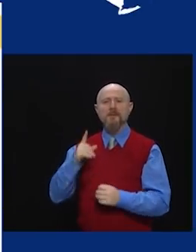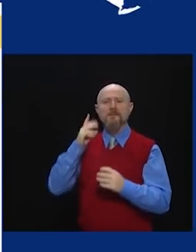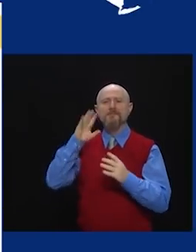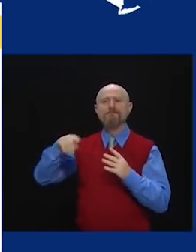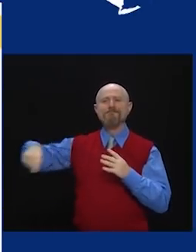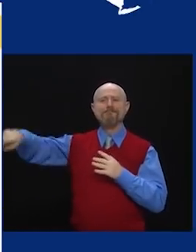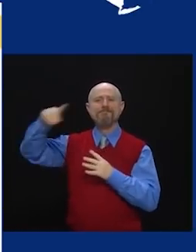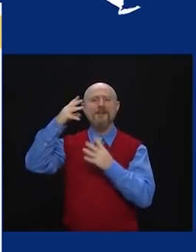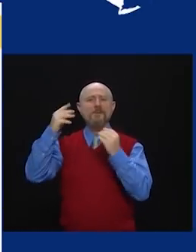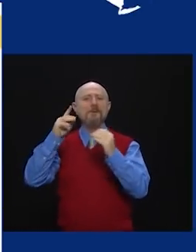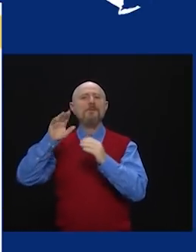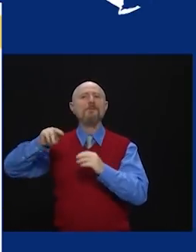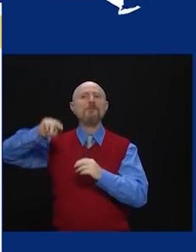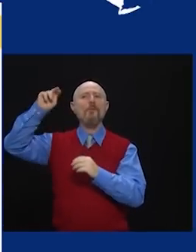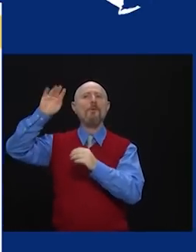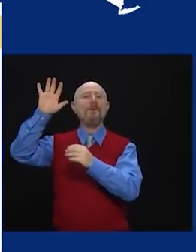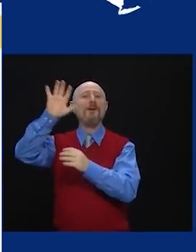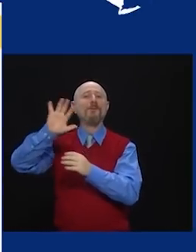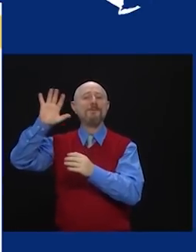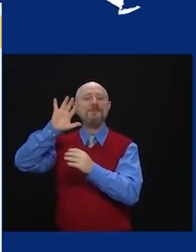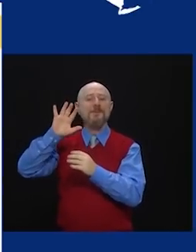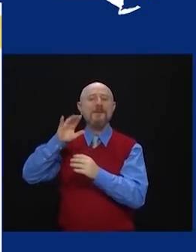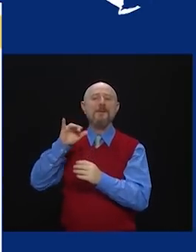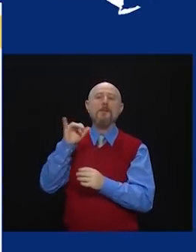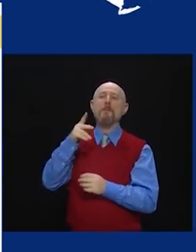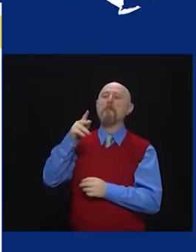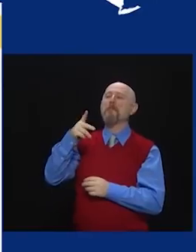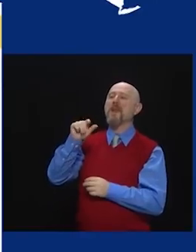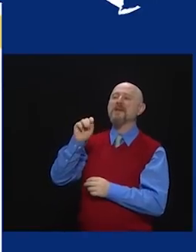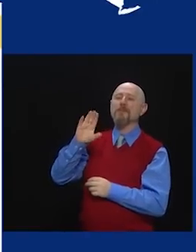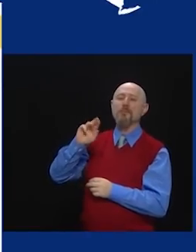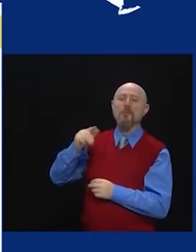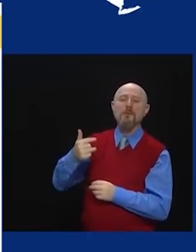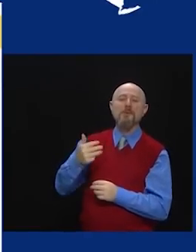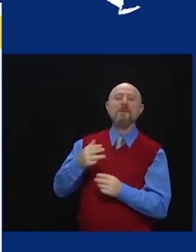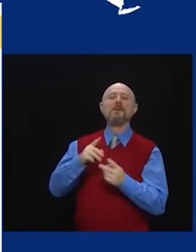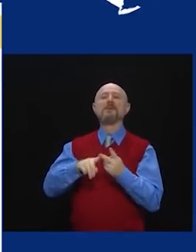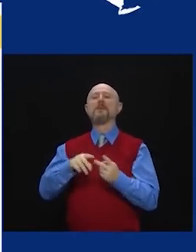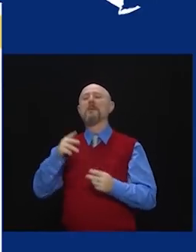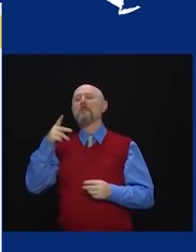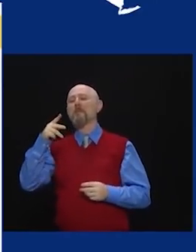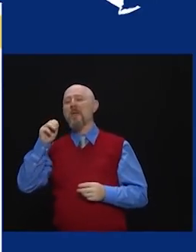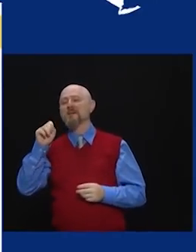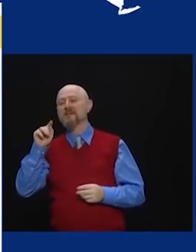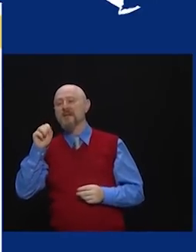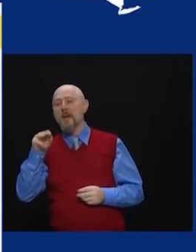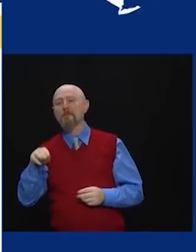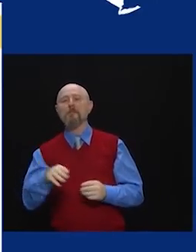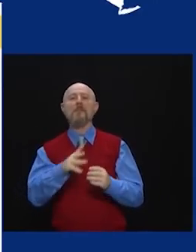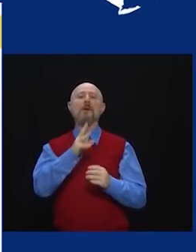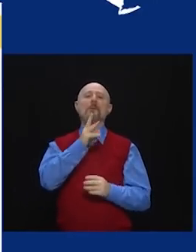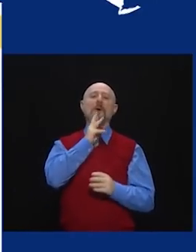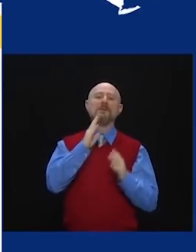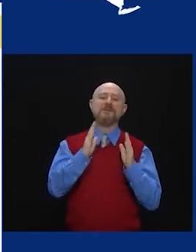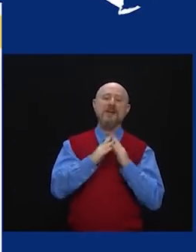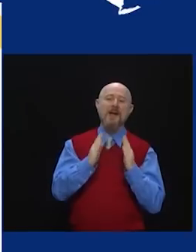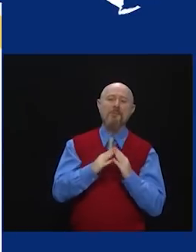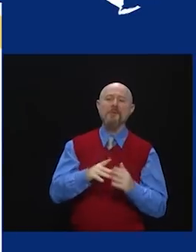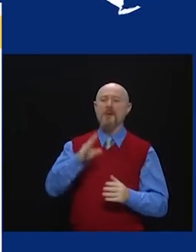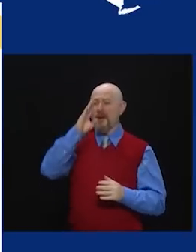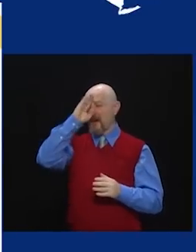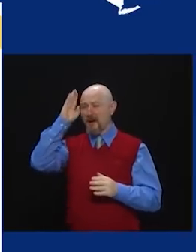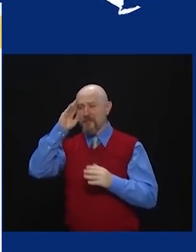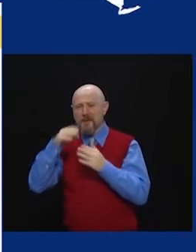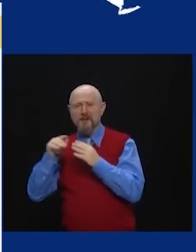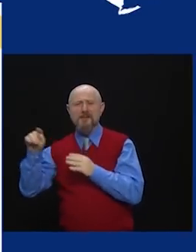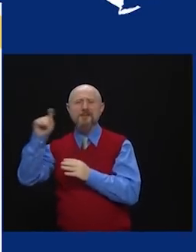and Potsdam and Watertown, really just to go and engage to the leaders of the hospitals, what they're going through, the nurses in